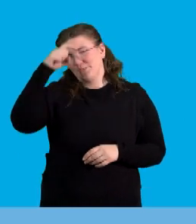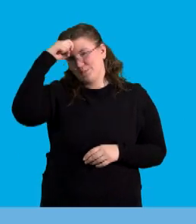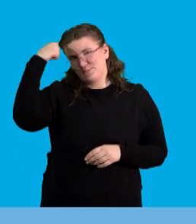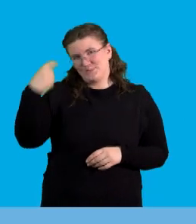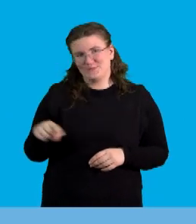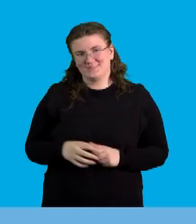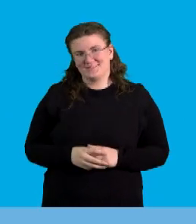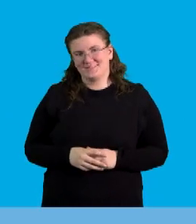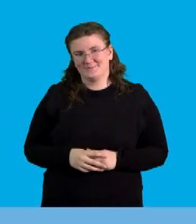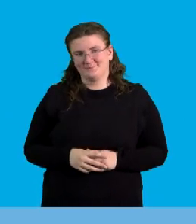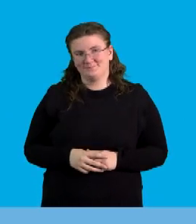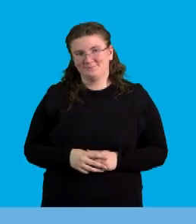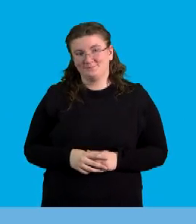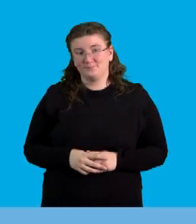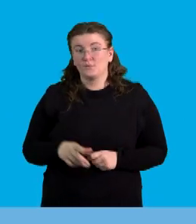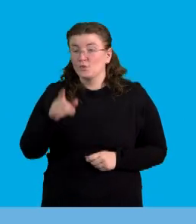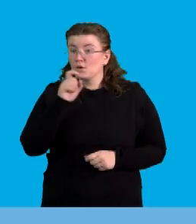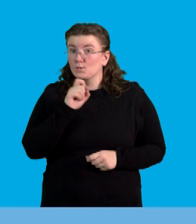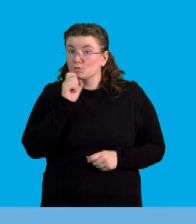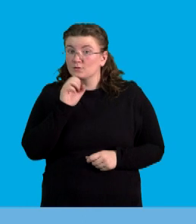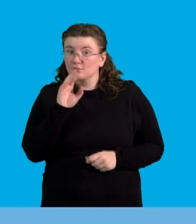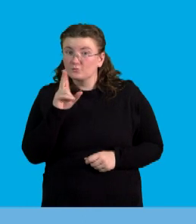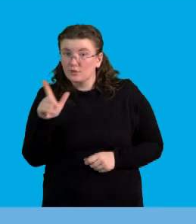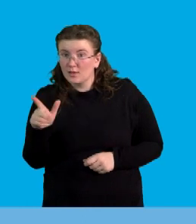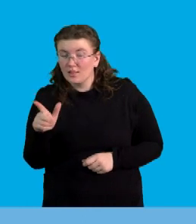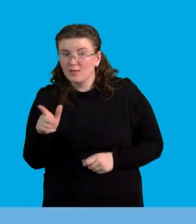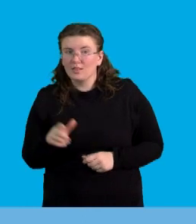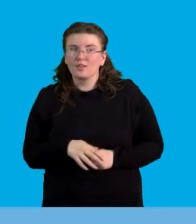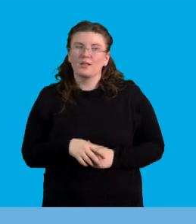is heat energy. So the useful